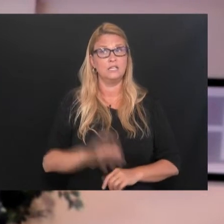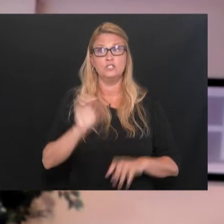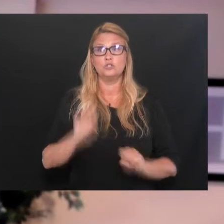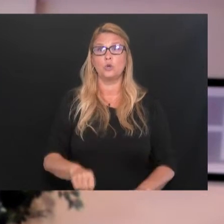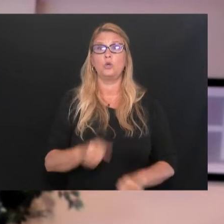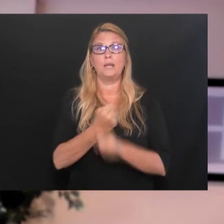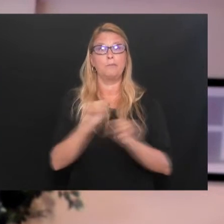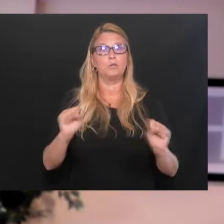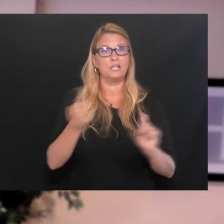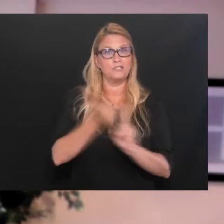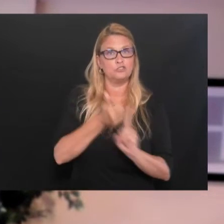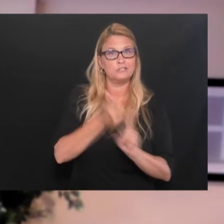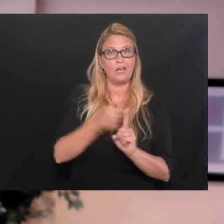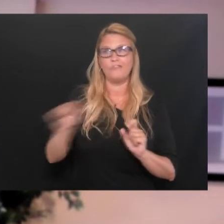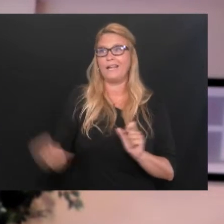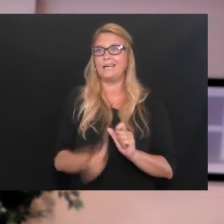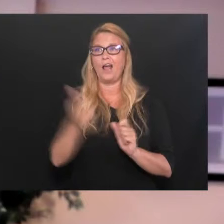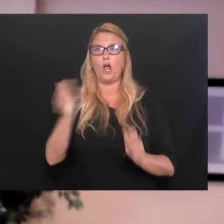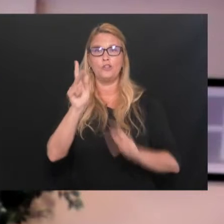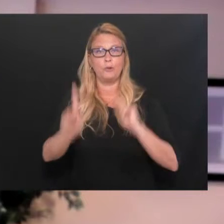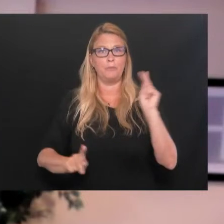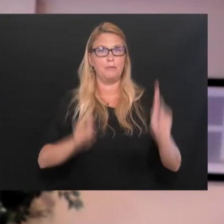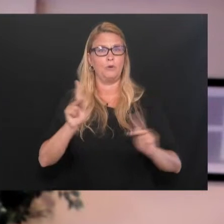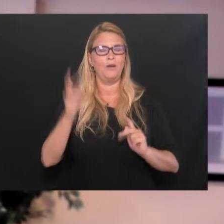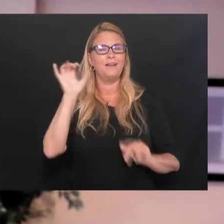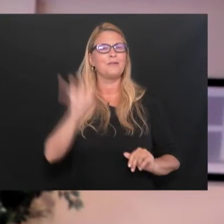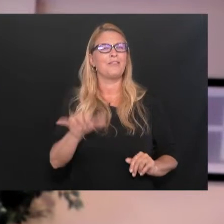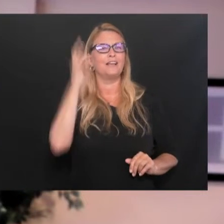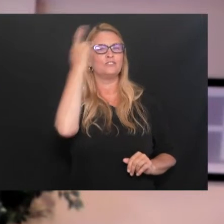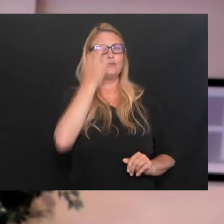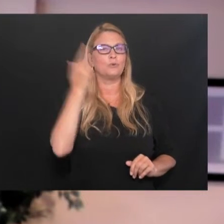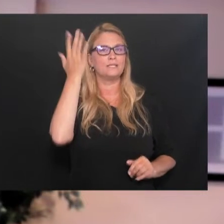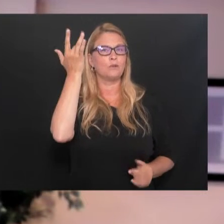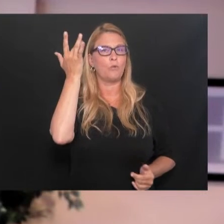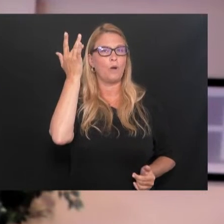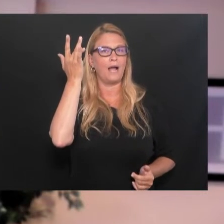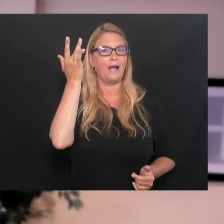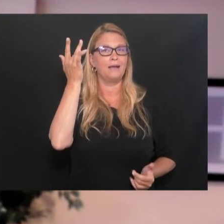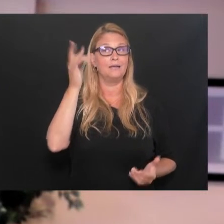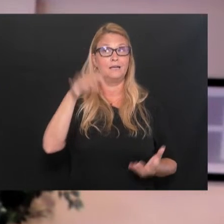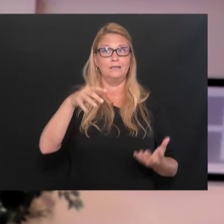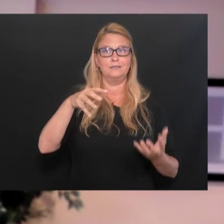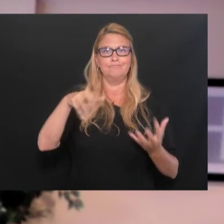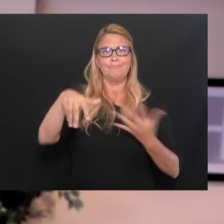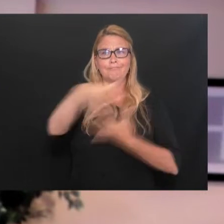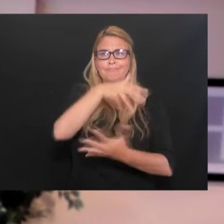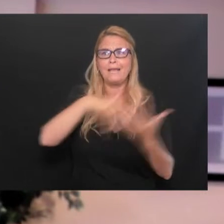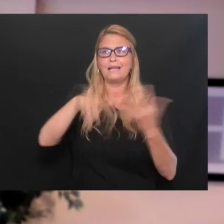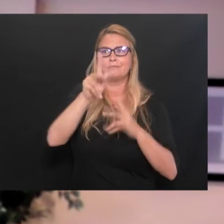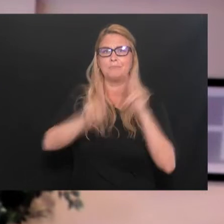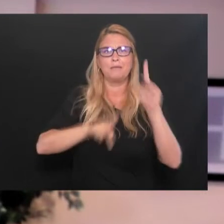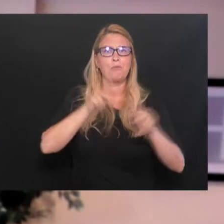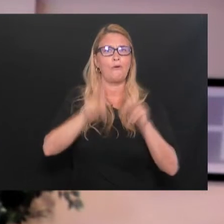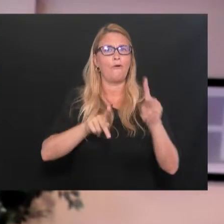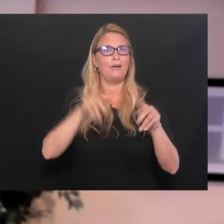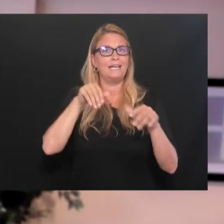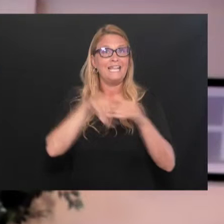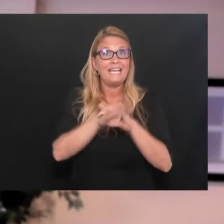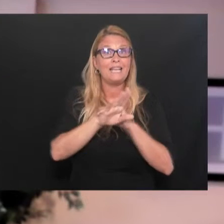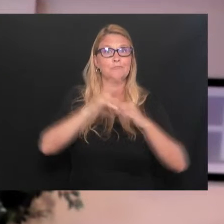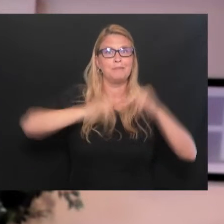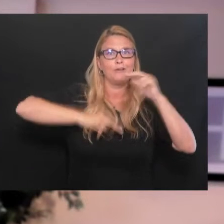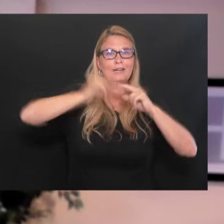yourself and protect others. But that's the reason why, if we're in mixed, groups of people, particularly indoors and